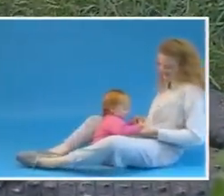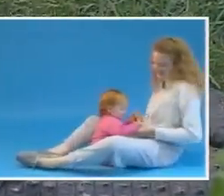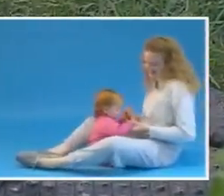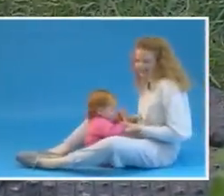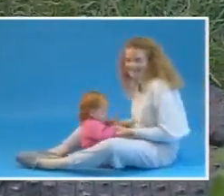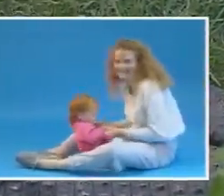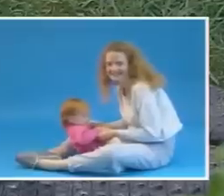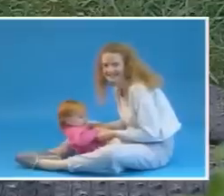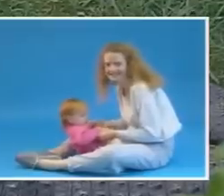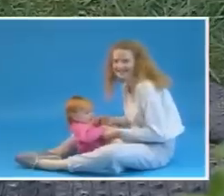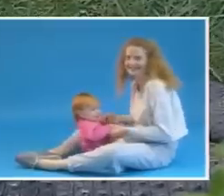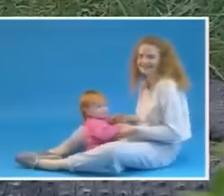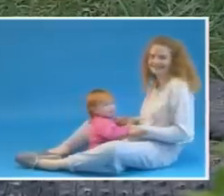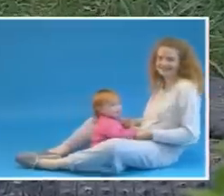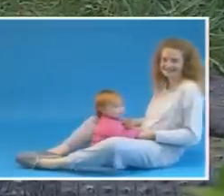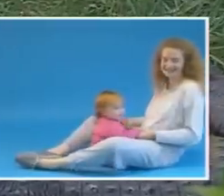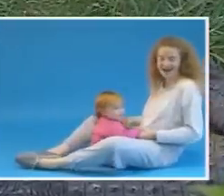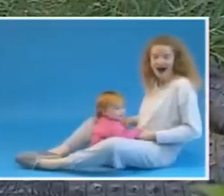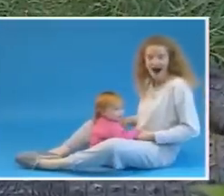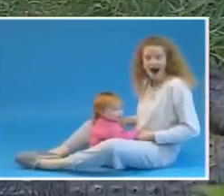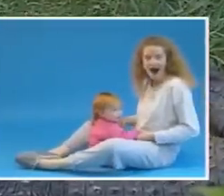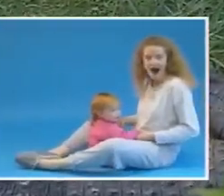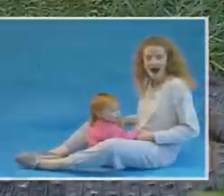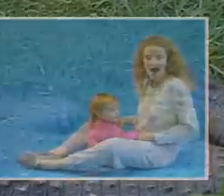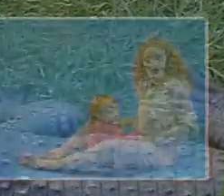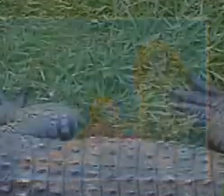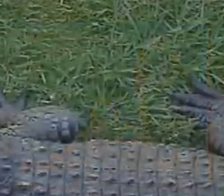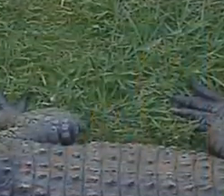a crocodile, don't forget to scream.